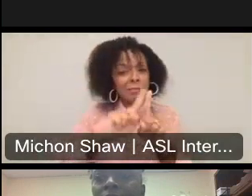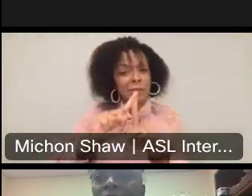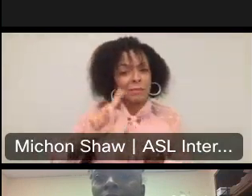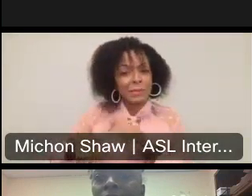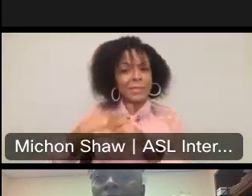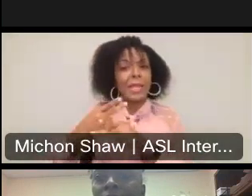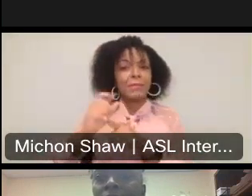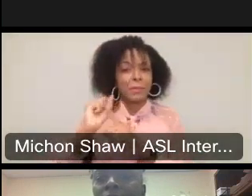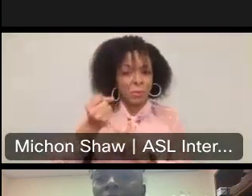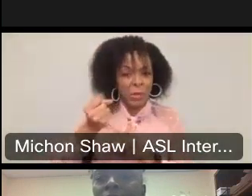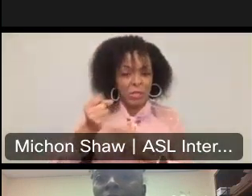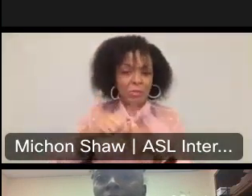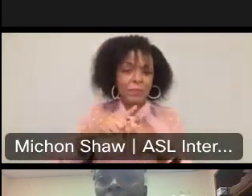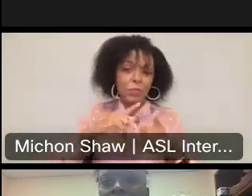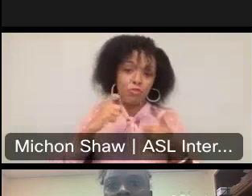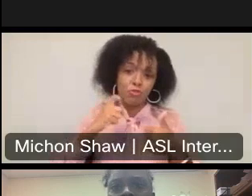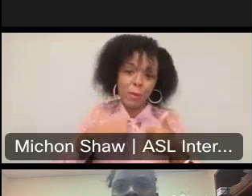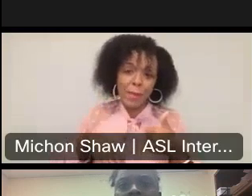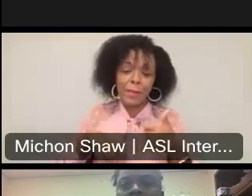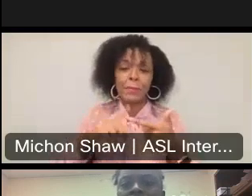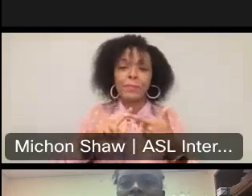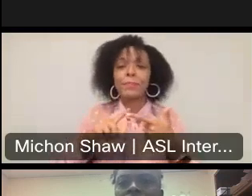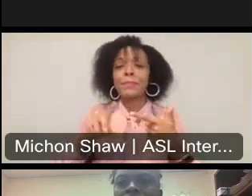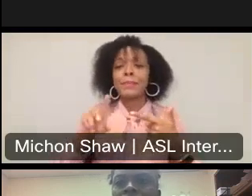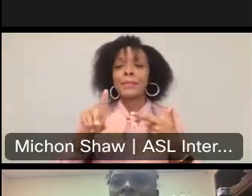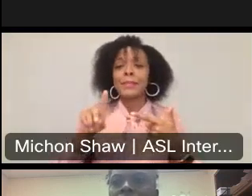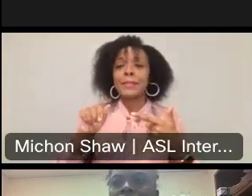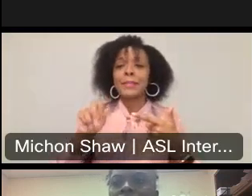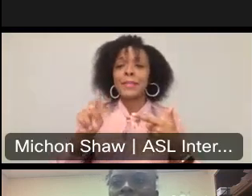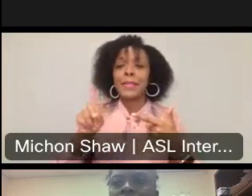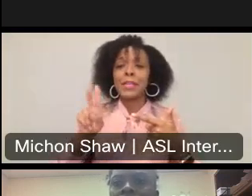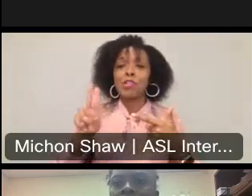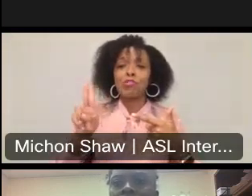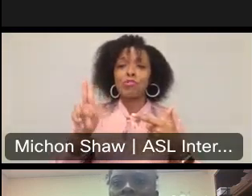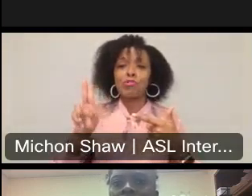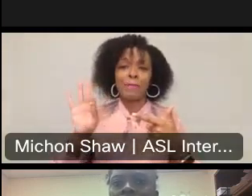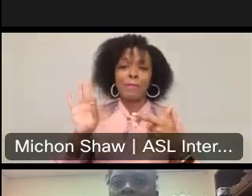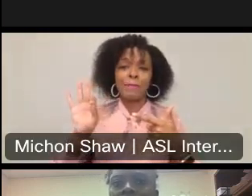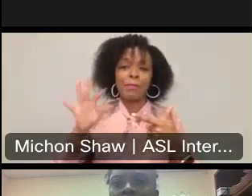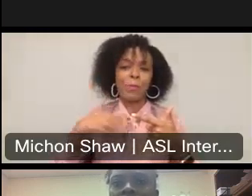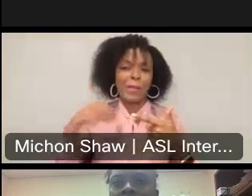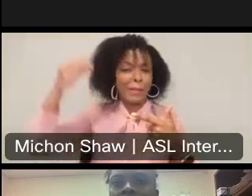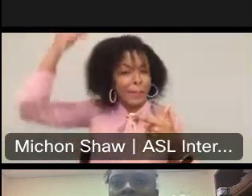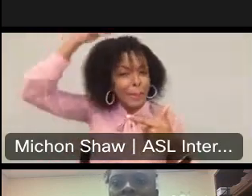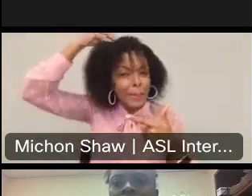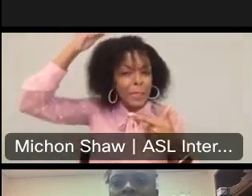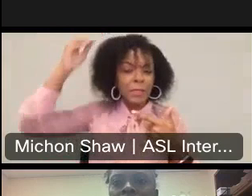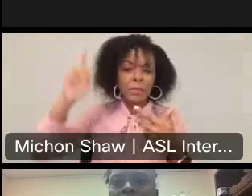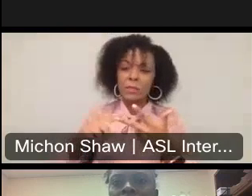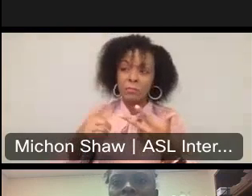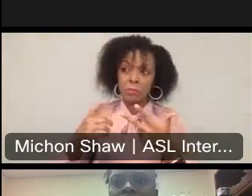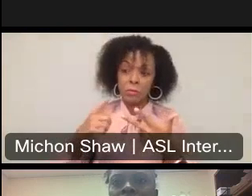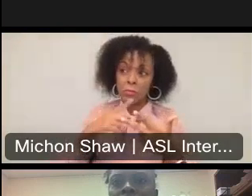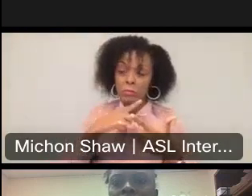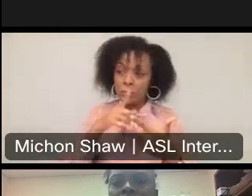dandruff, there's cakiness. There's just plain dryness, there's itchiness. So it depends on what's going on with the